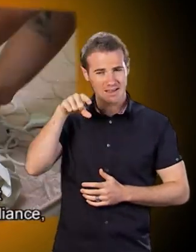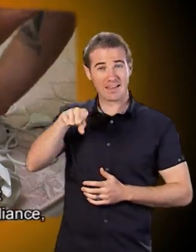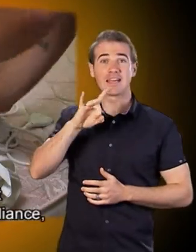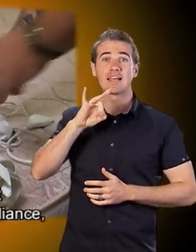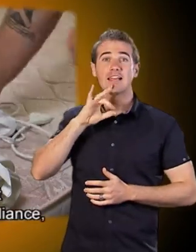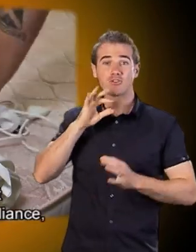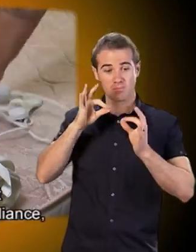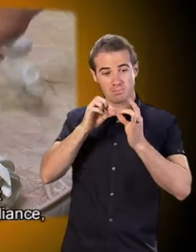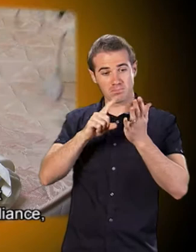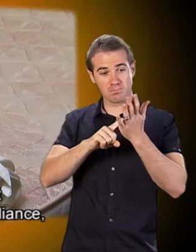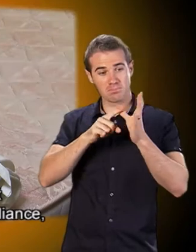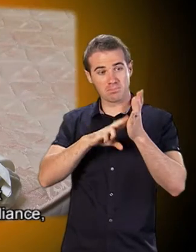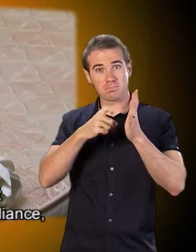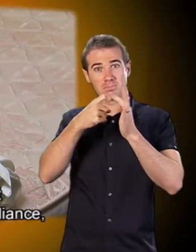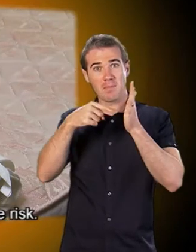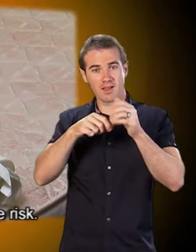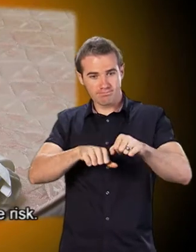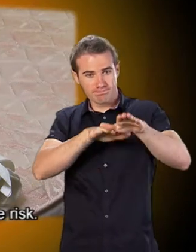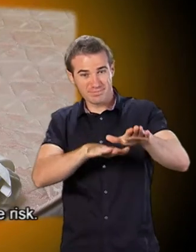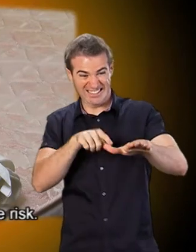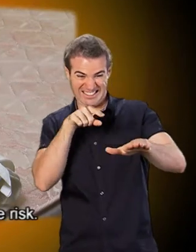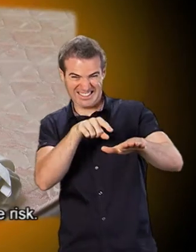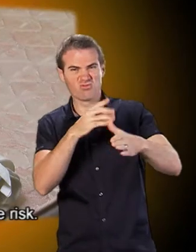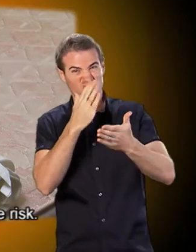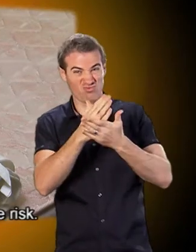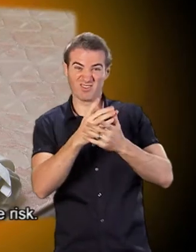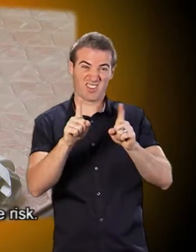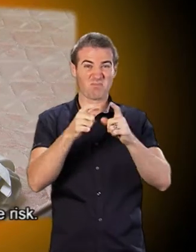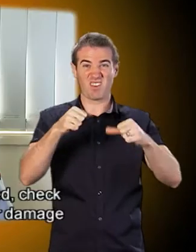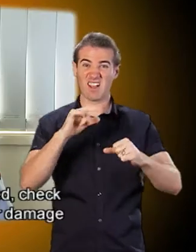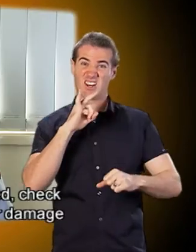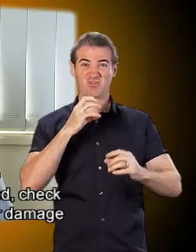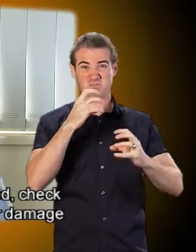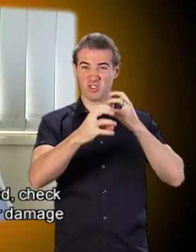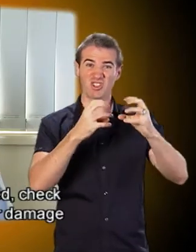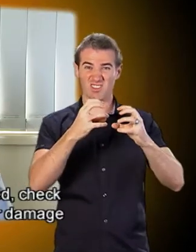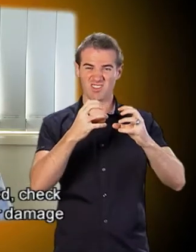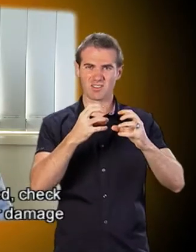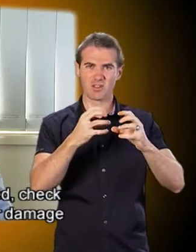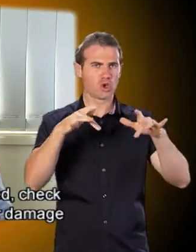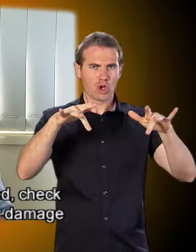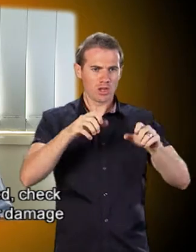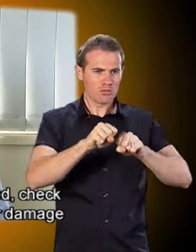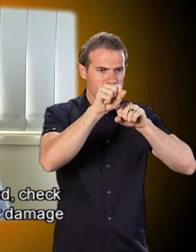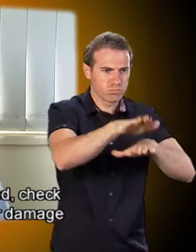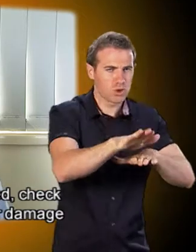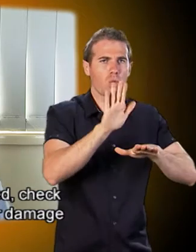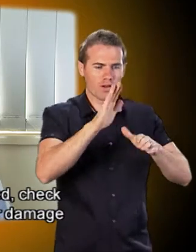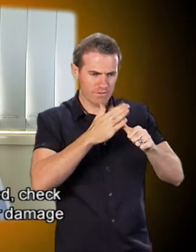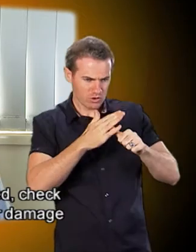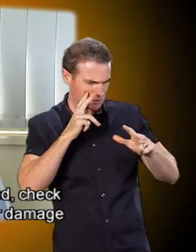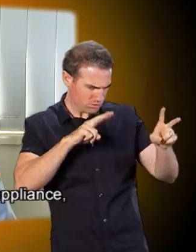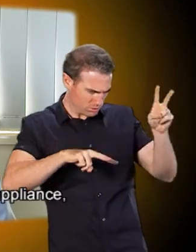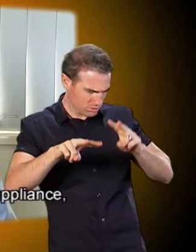It's easy to forget this is an electrical appliance, so there's always a fire risk. Before securing to the bed, check the cord and